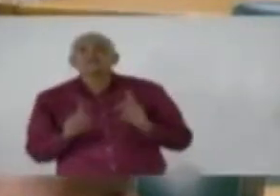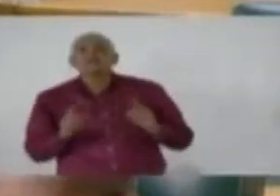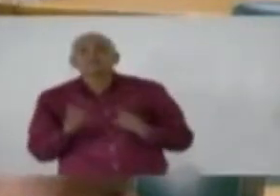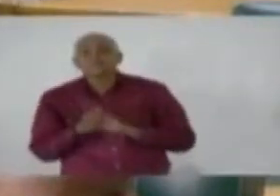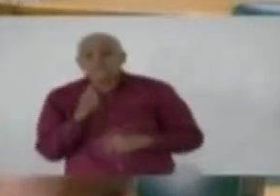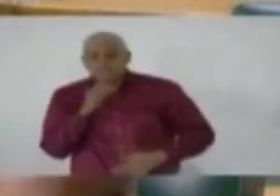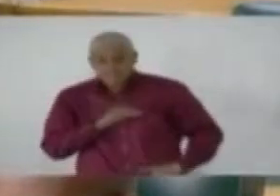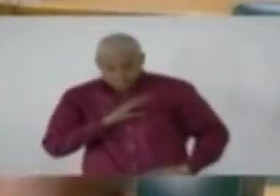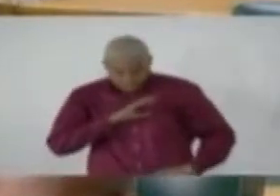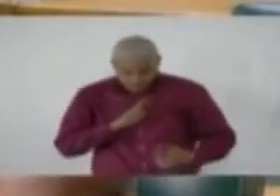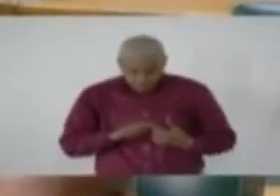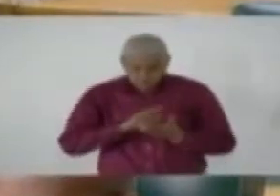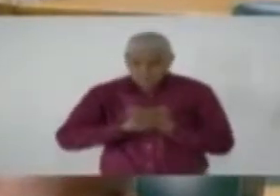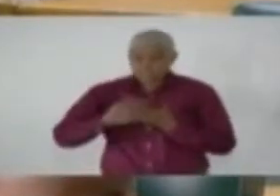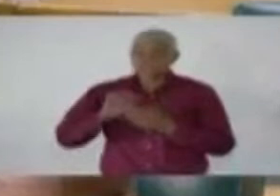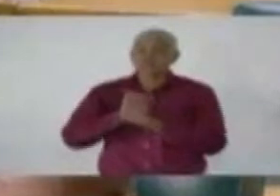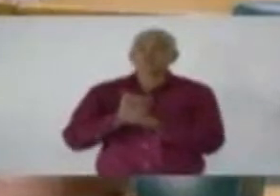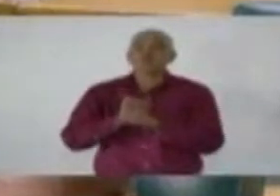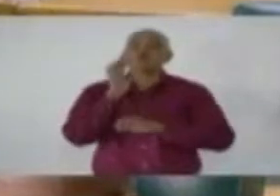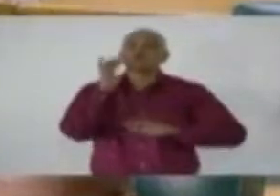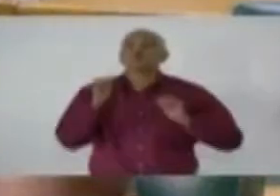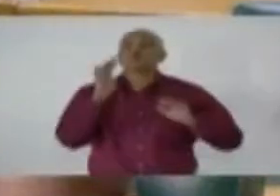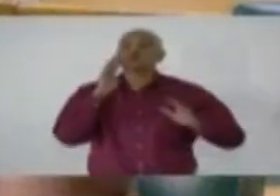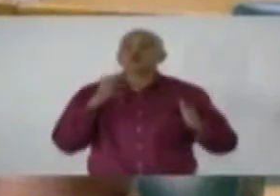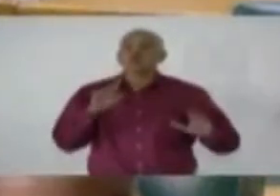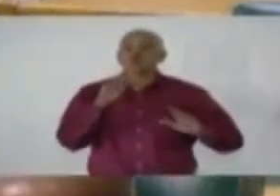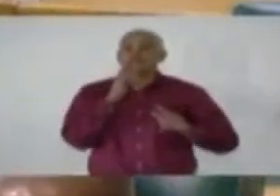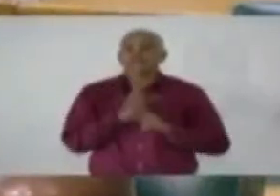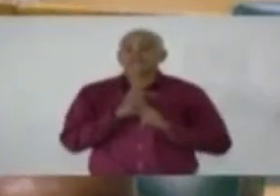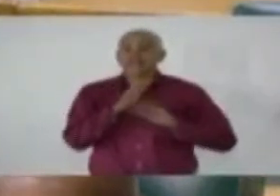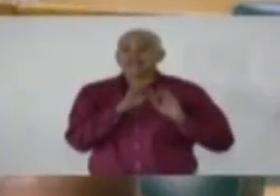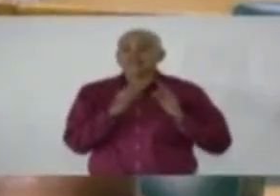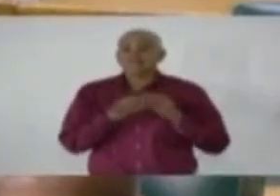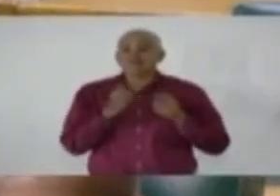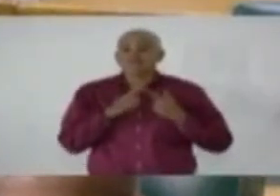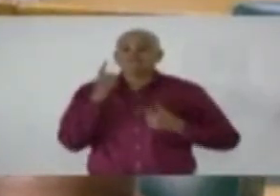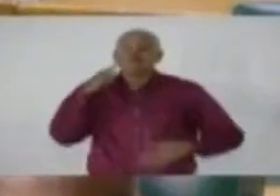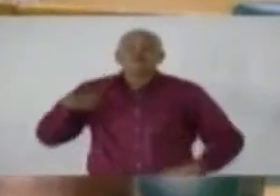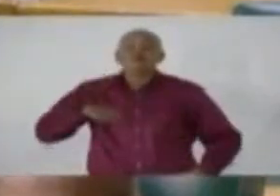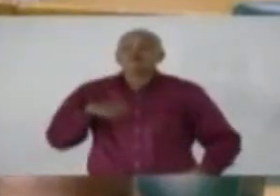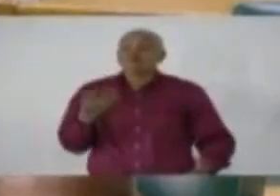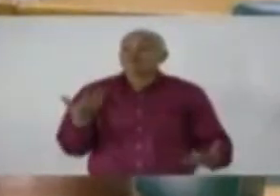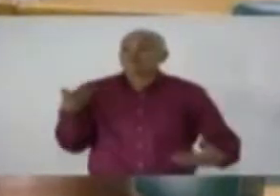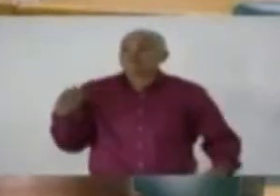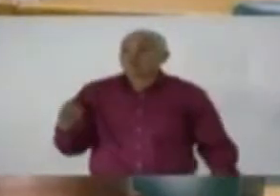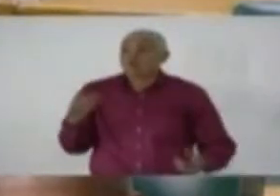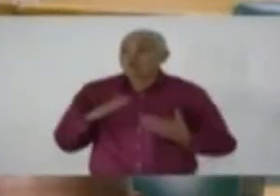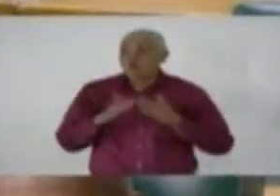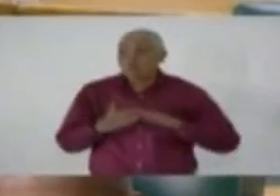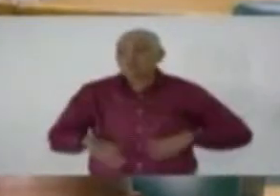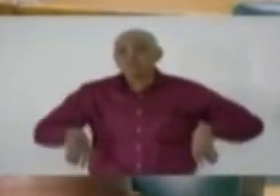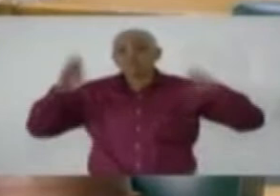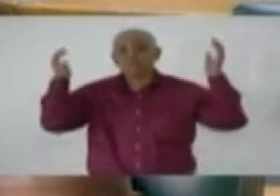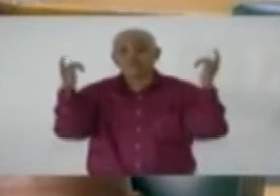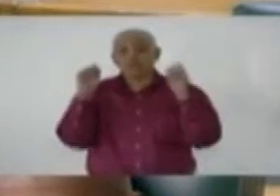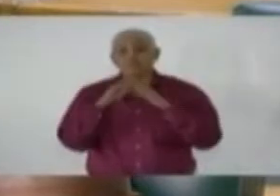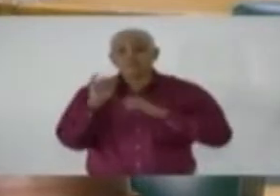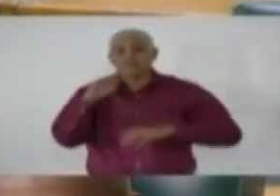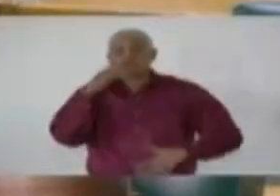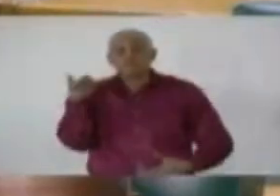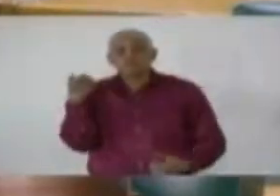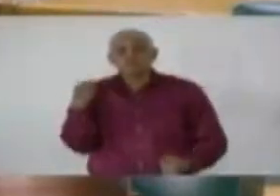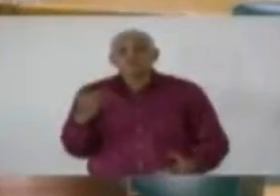in dignified and decent work that will allow them to take care of their families and for us to build strong communities and with that a